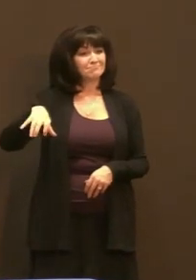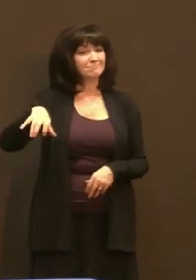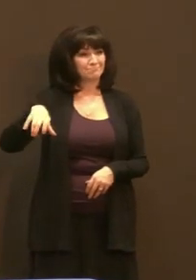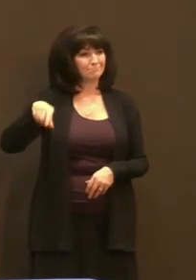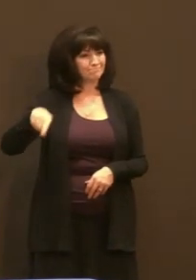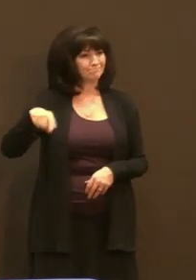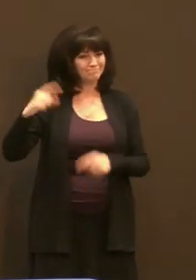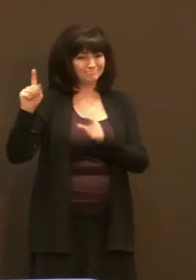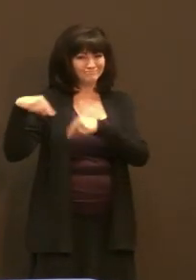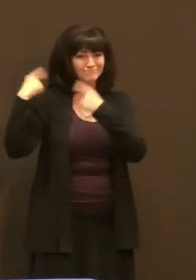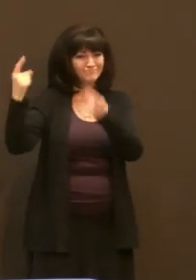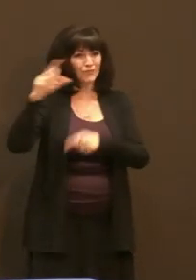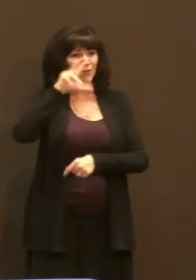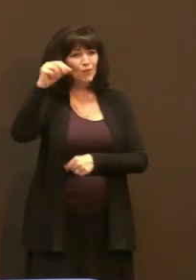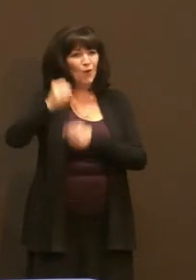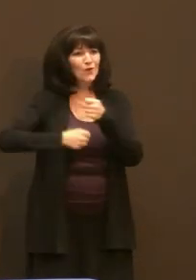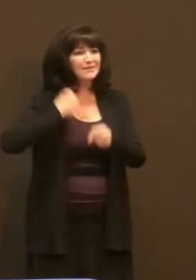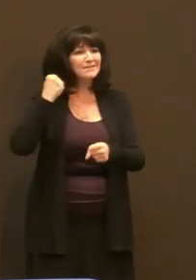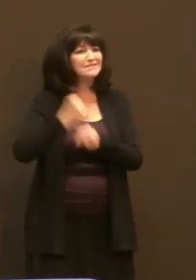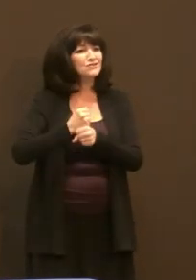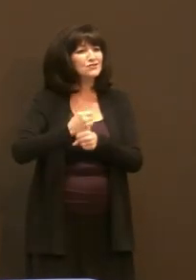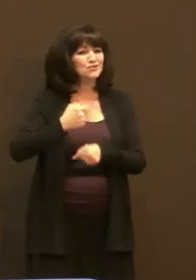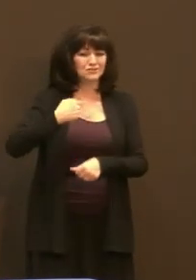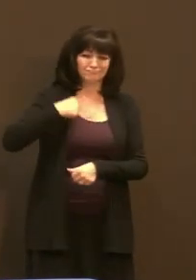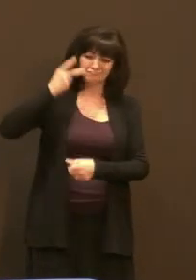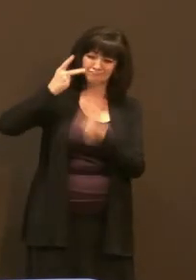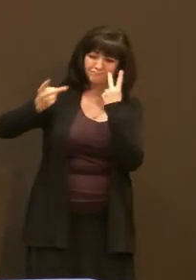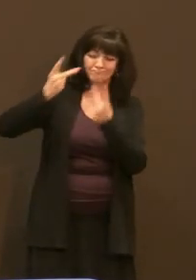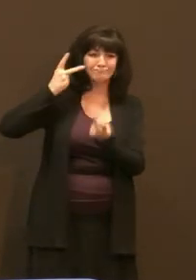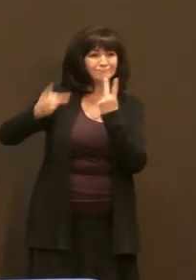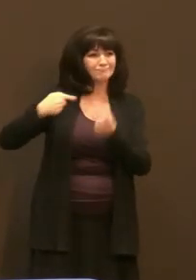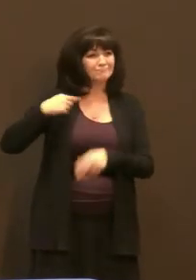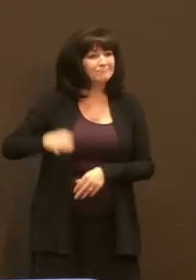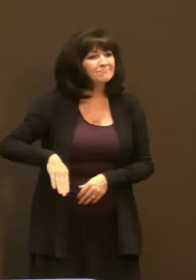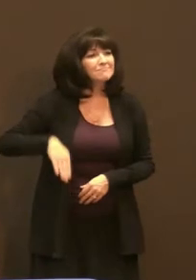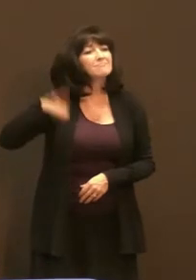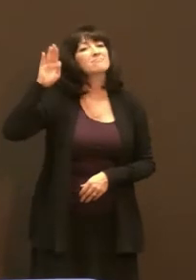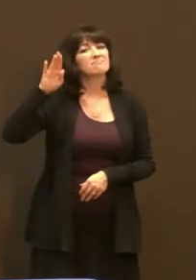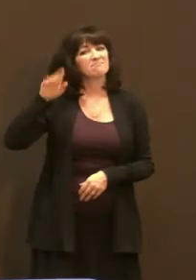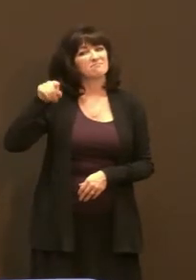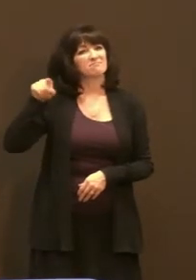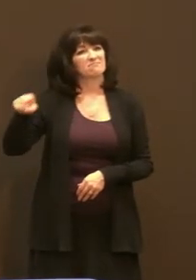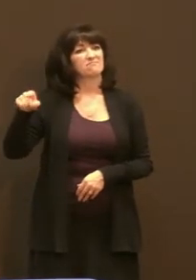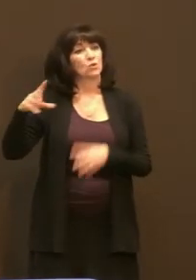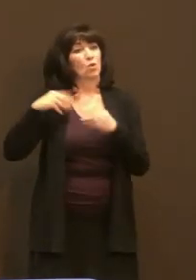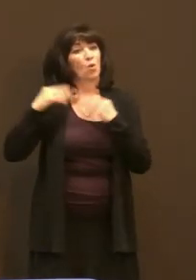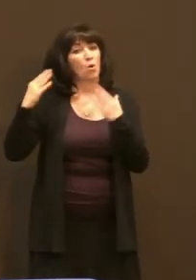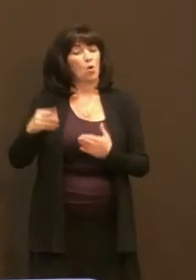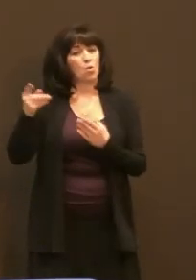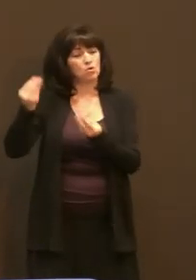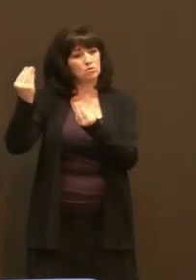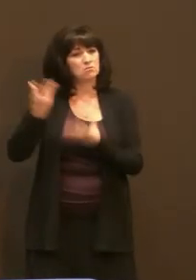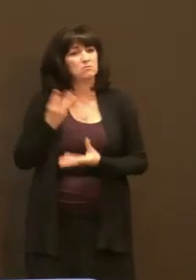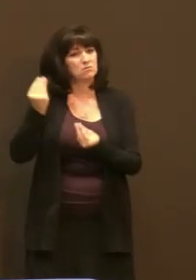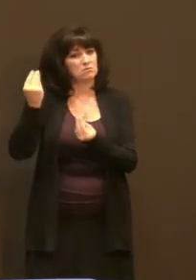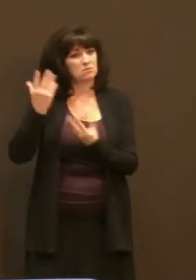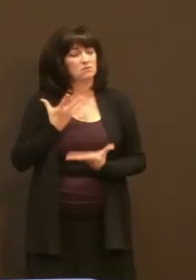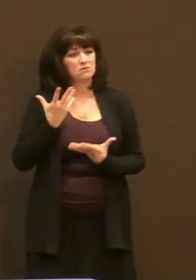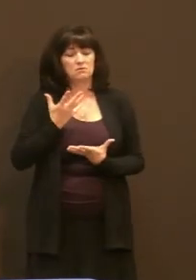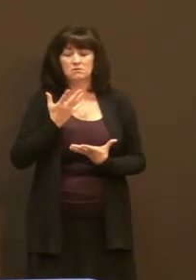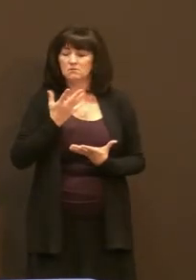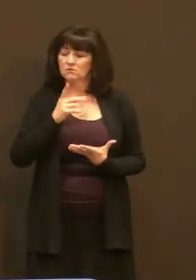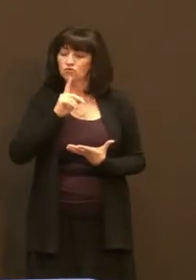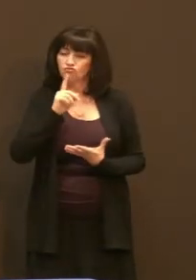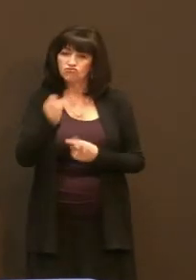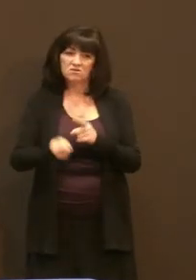his business. This has been a centerpiece of that community, that part of the world for generations. It just breaks